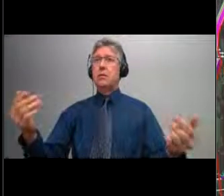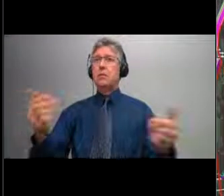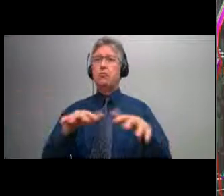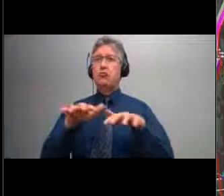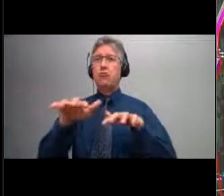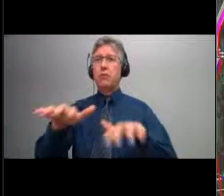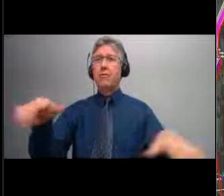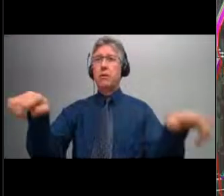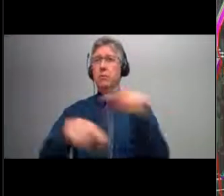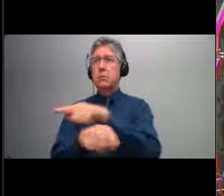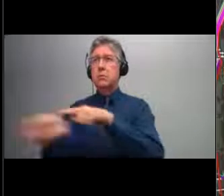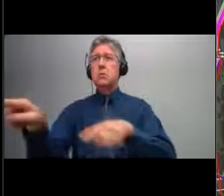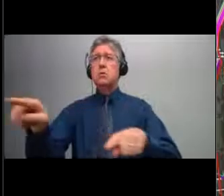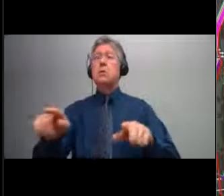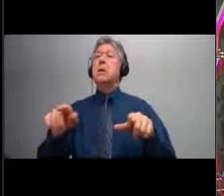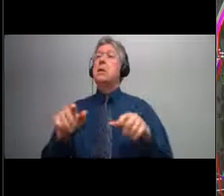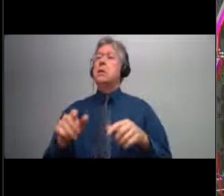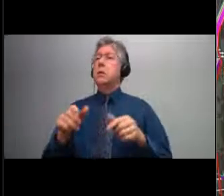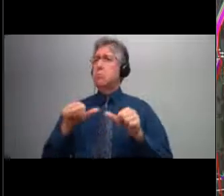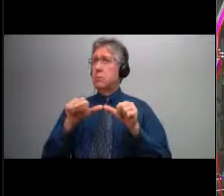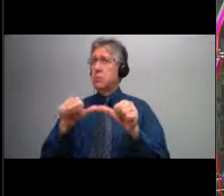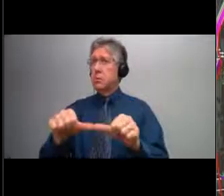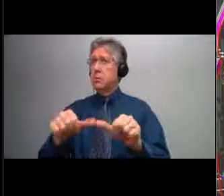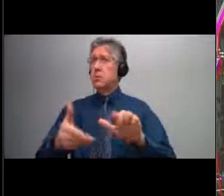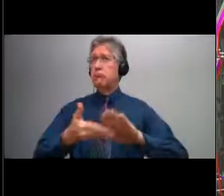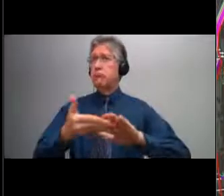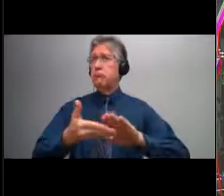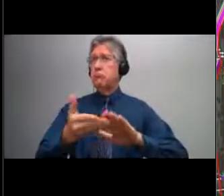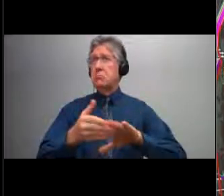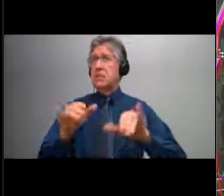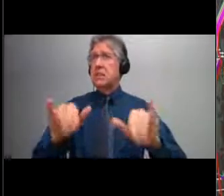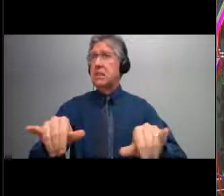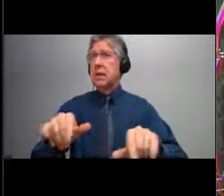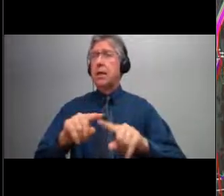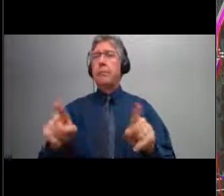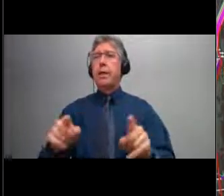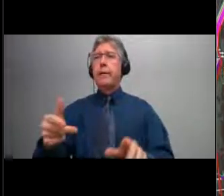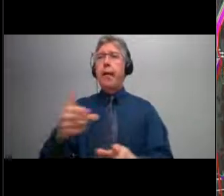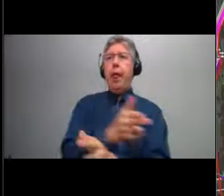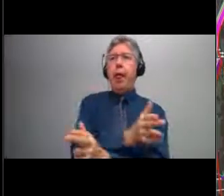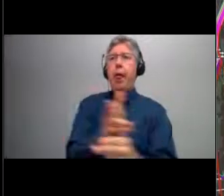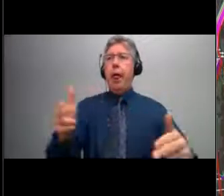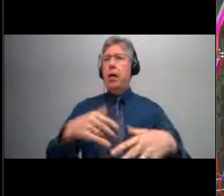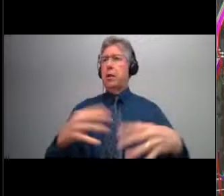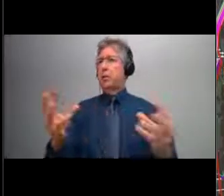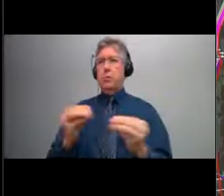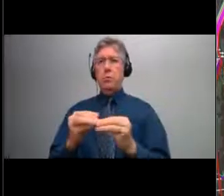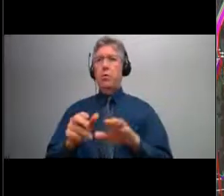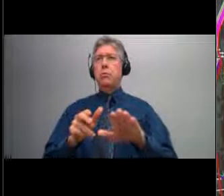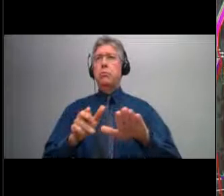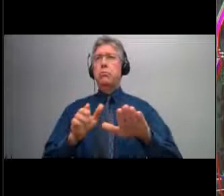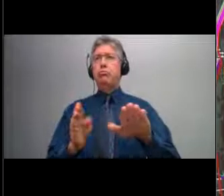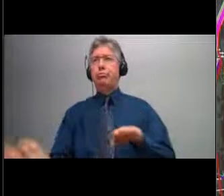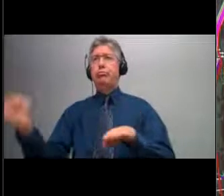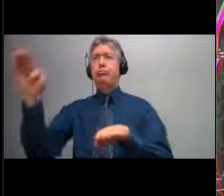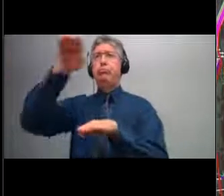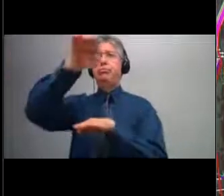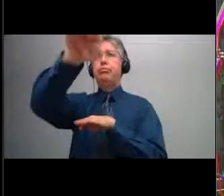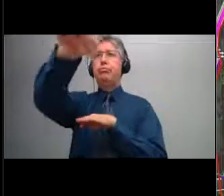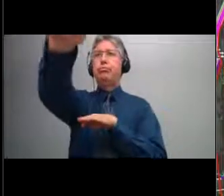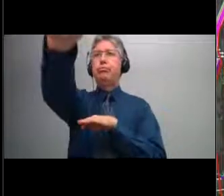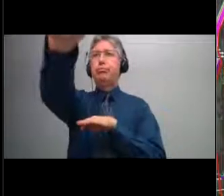that exist today, but more efficiently and without the weaving that exists today at the ramps to and from the parkway. The new configuration also includes